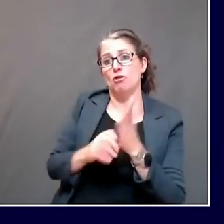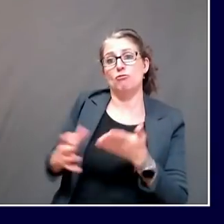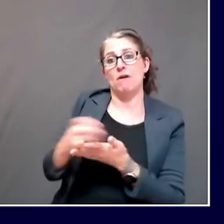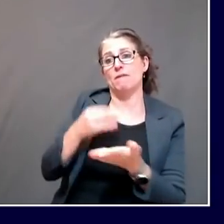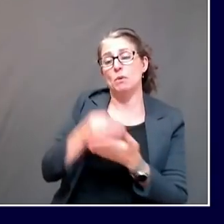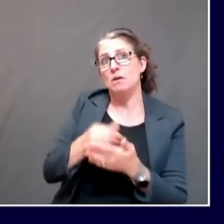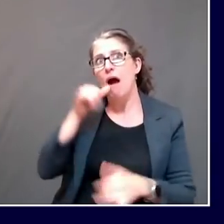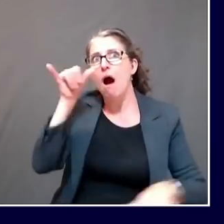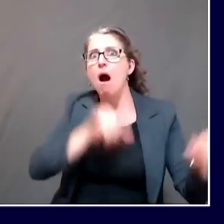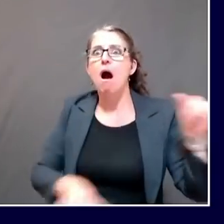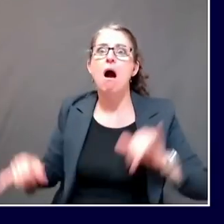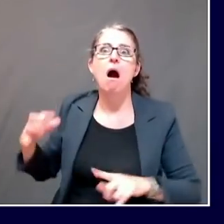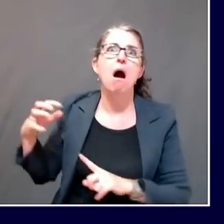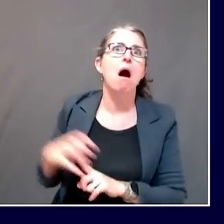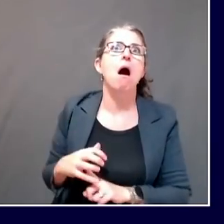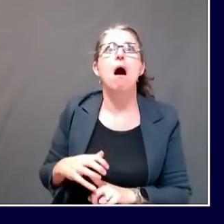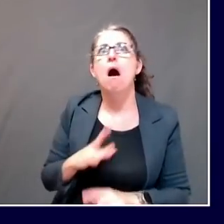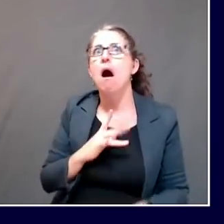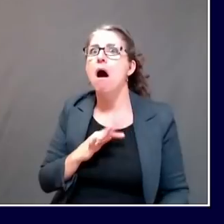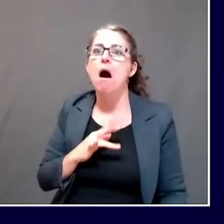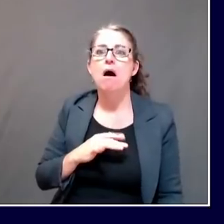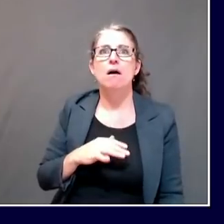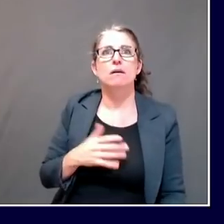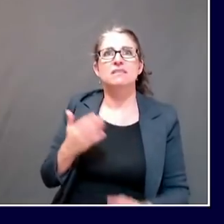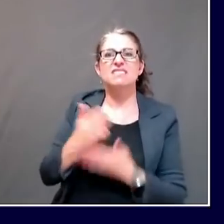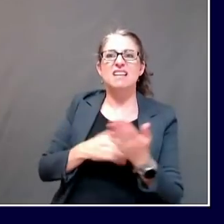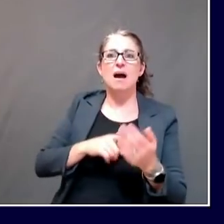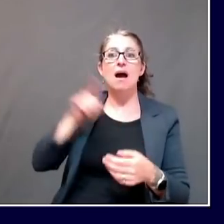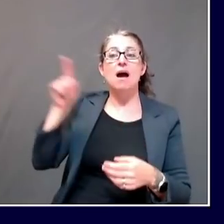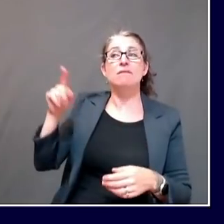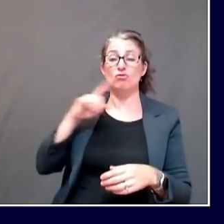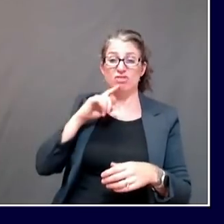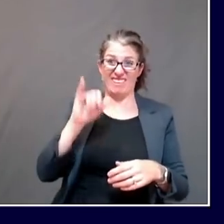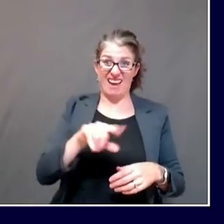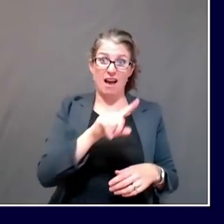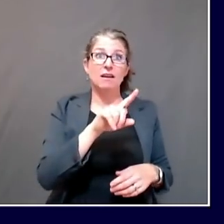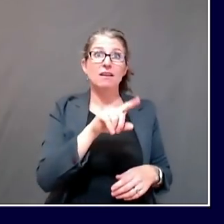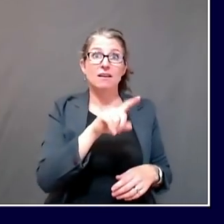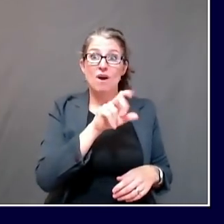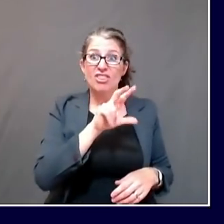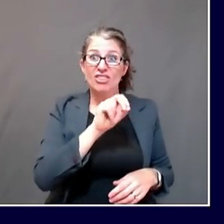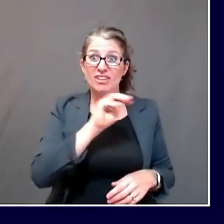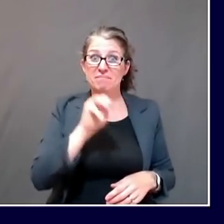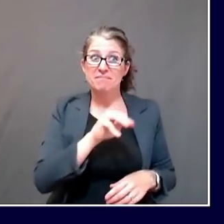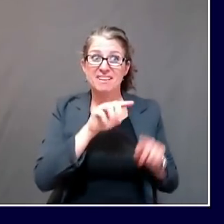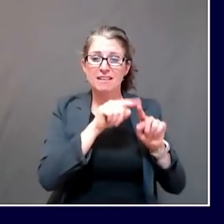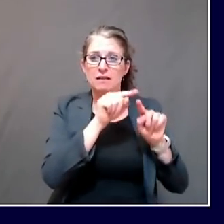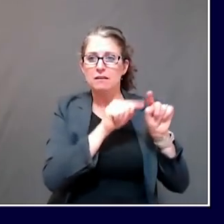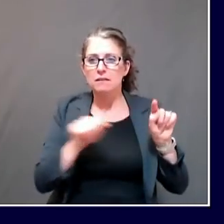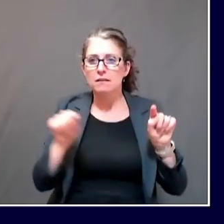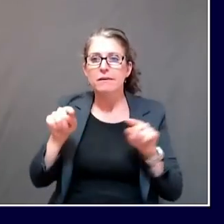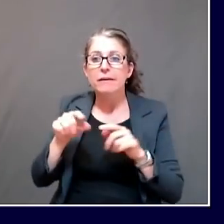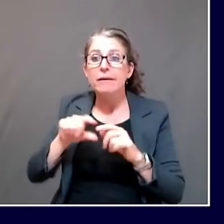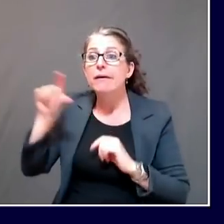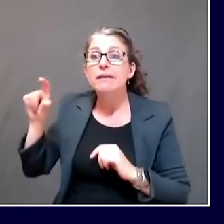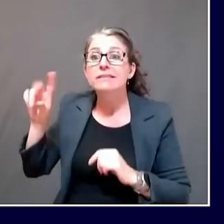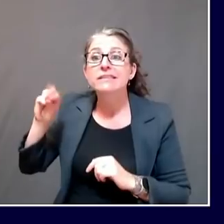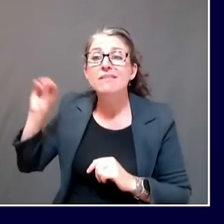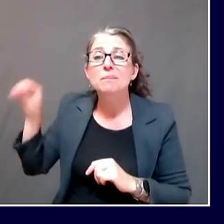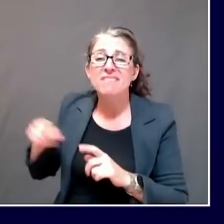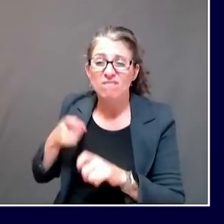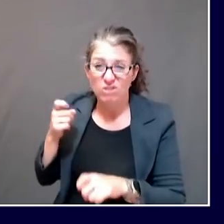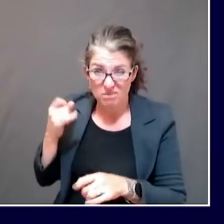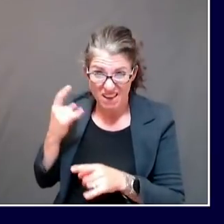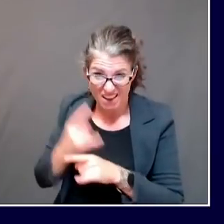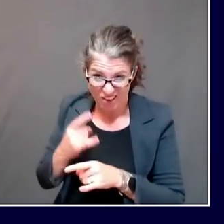70 million there that's of use to balance the current budget for FY21. At the same time, in October, we'll